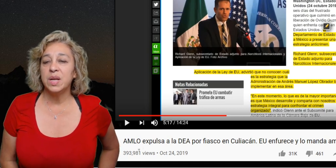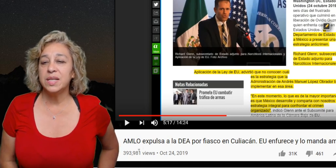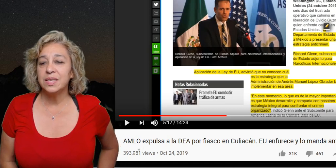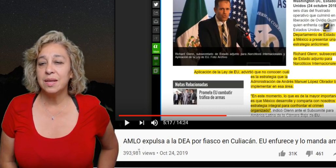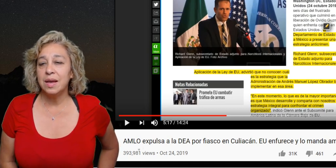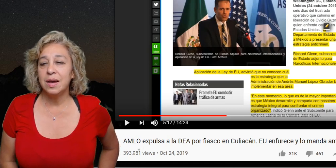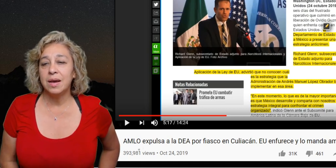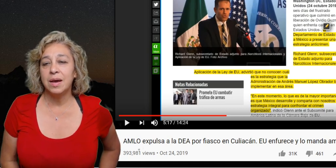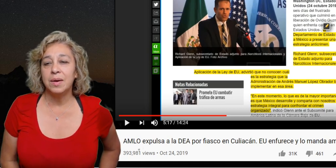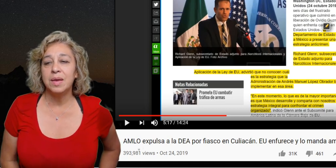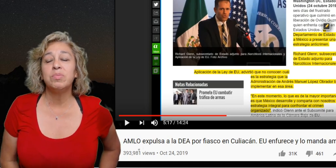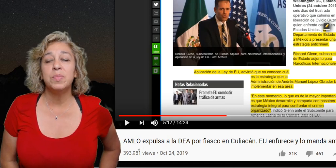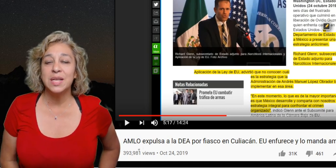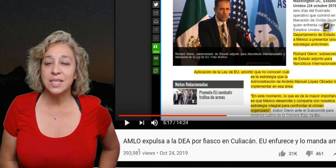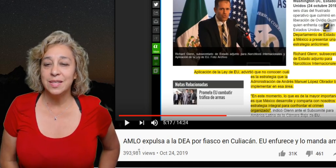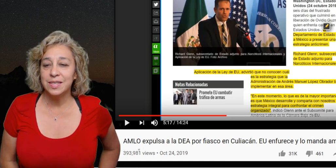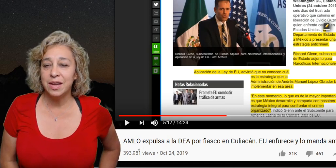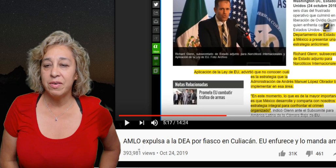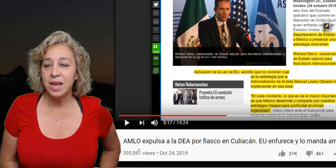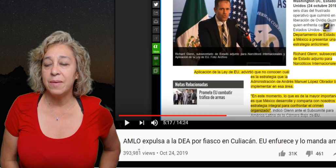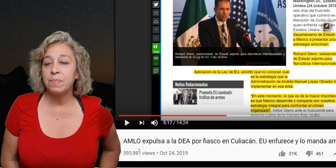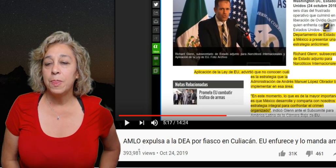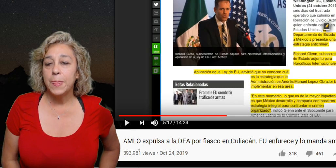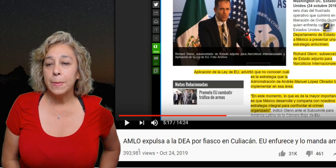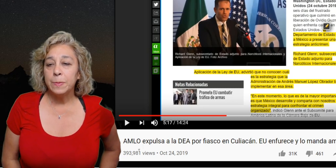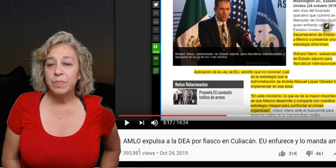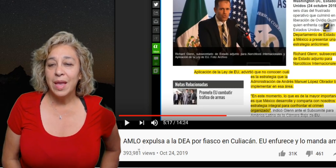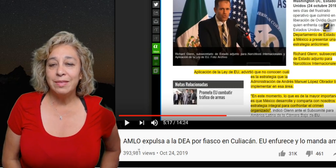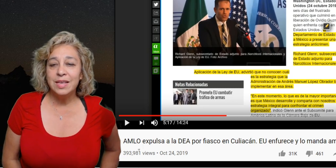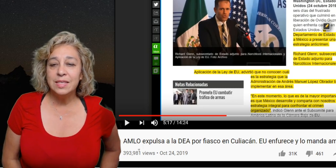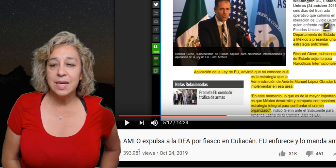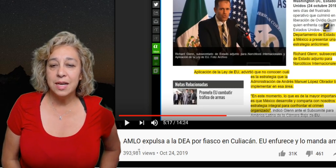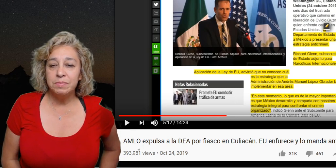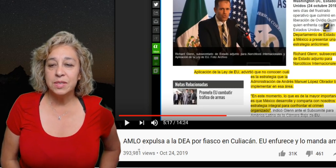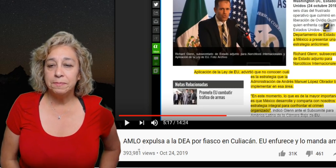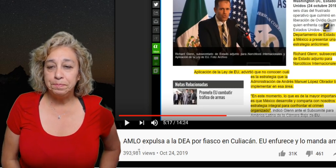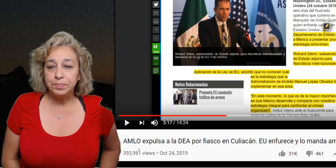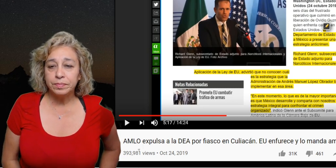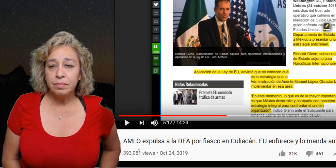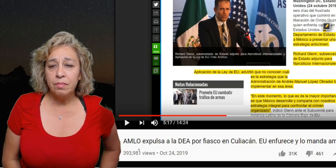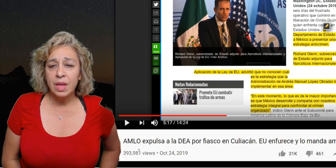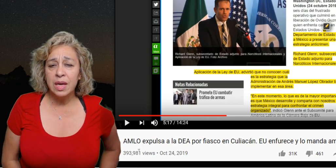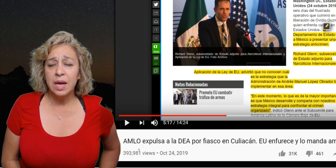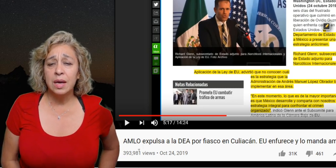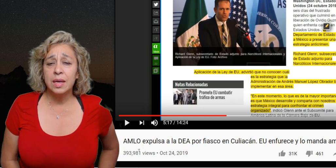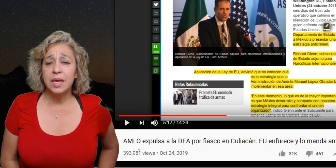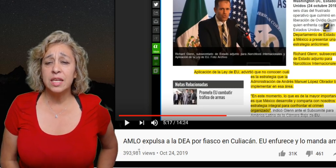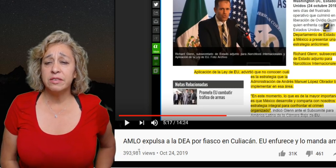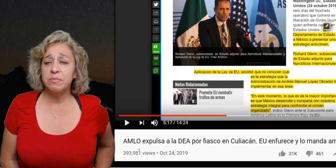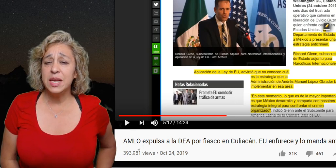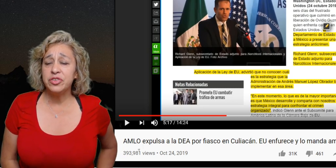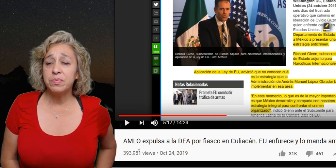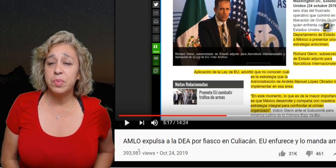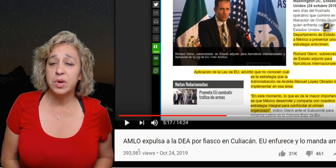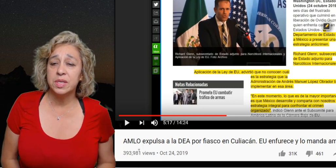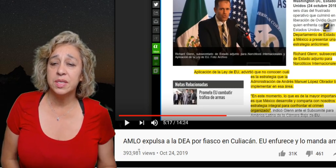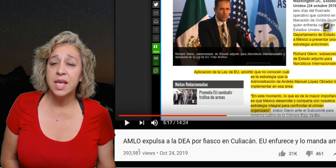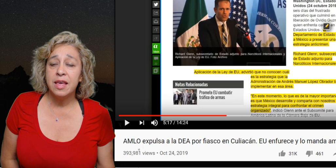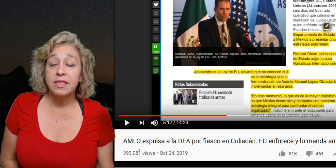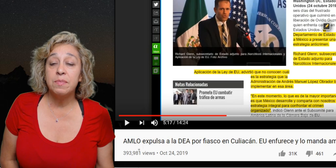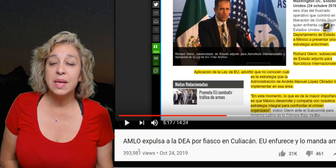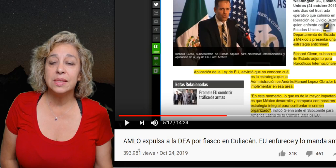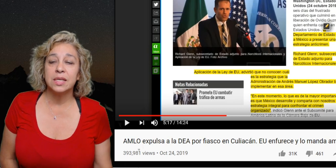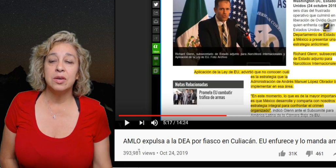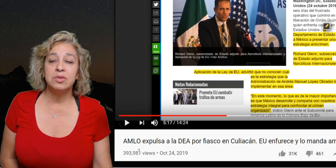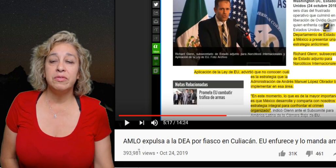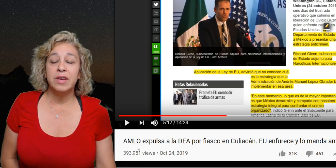to implement in this area. At these times, it is of major importance